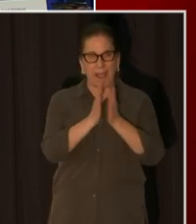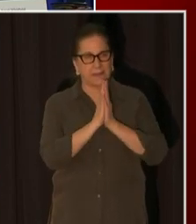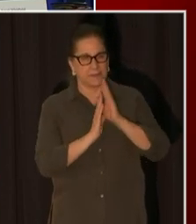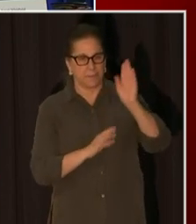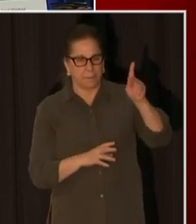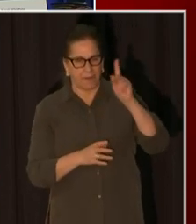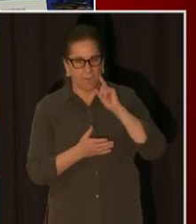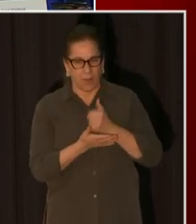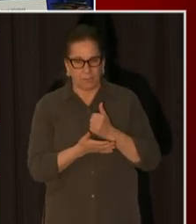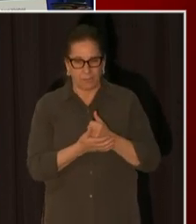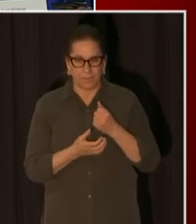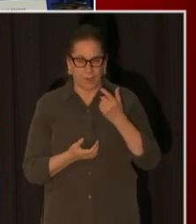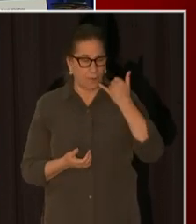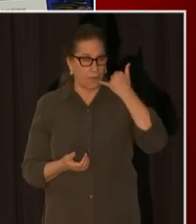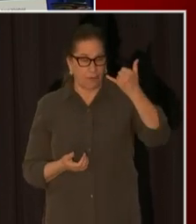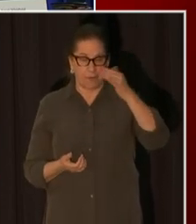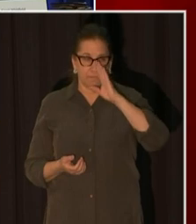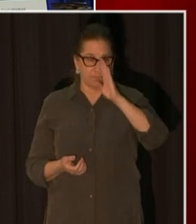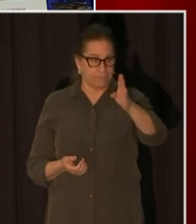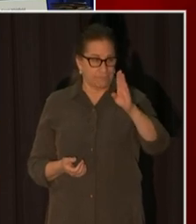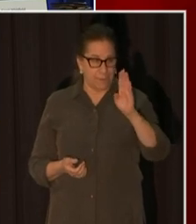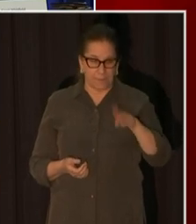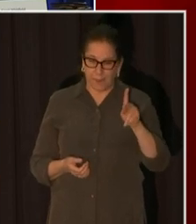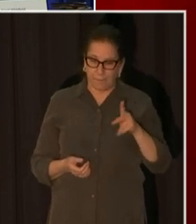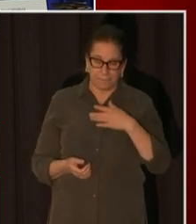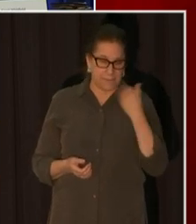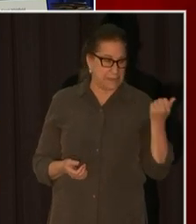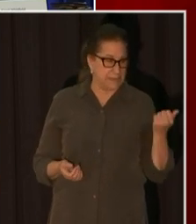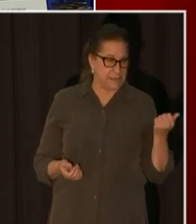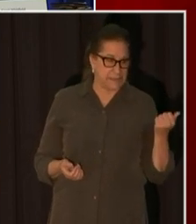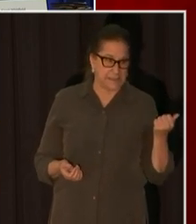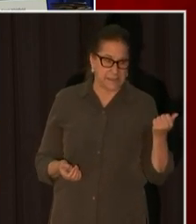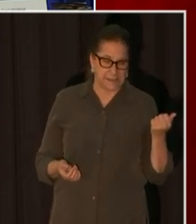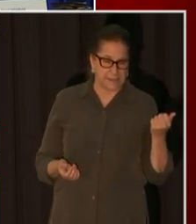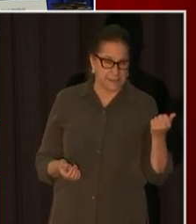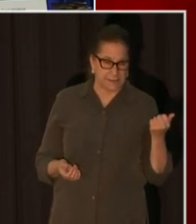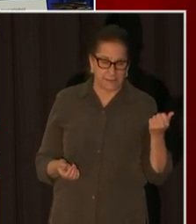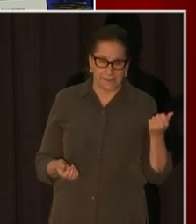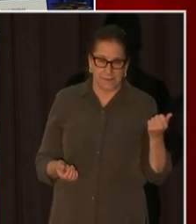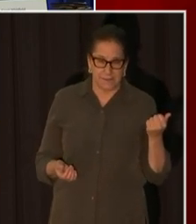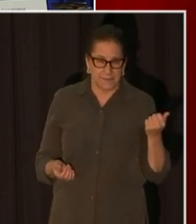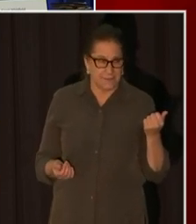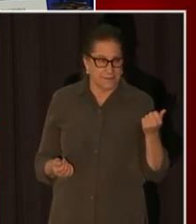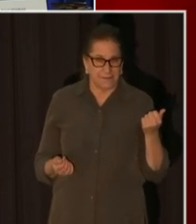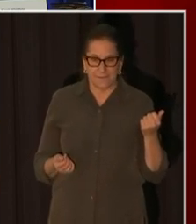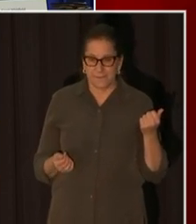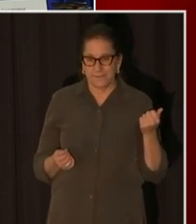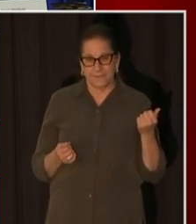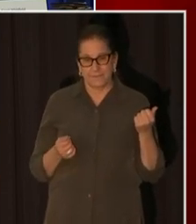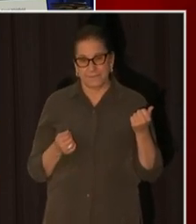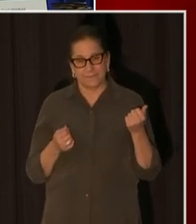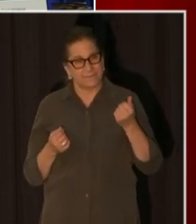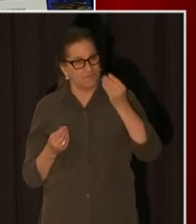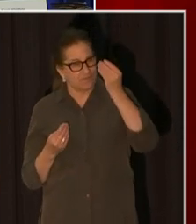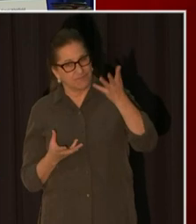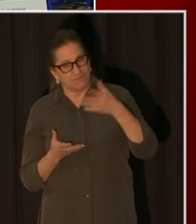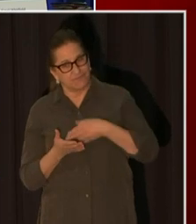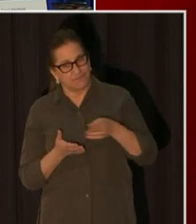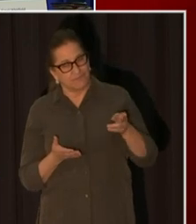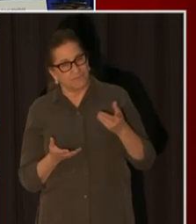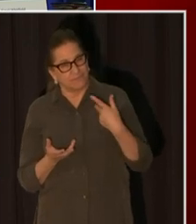call the Anchor program. And the Anchor program takes qualified CBEs, certified CBEs, and